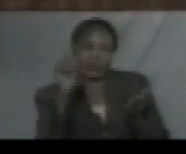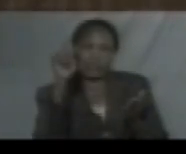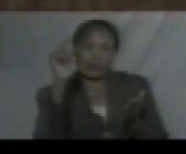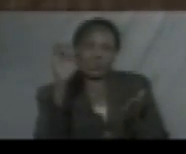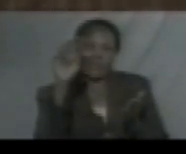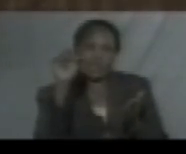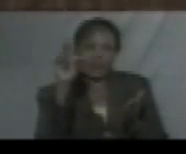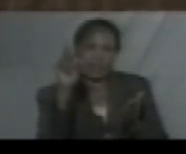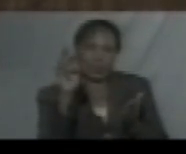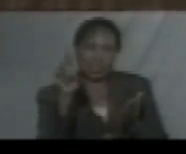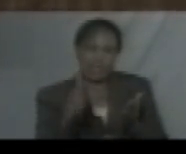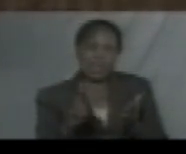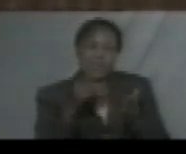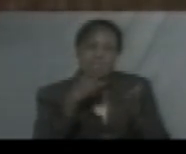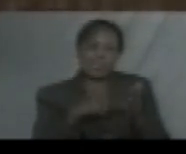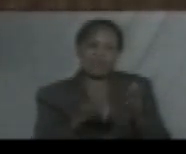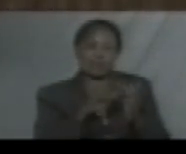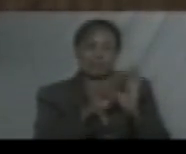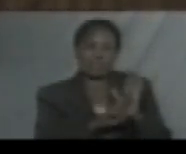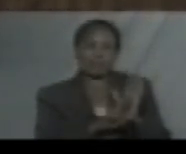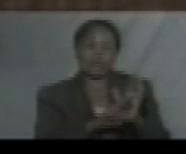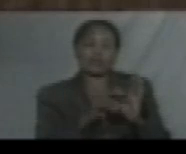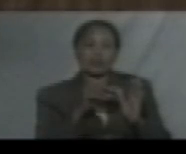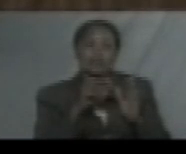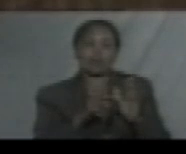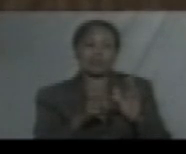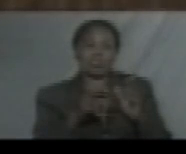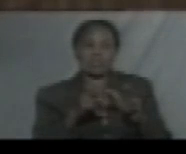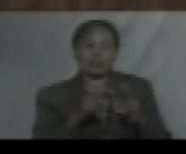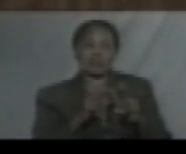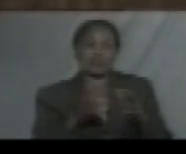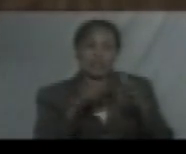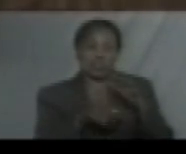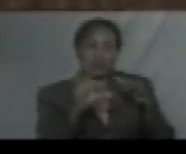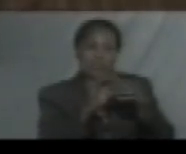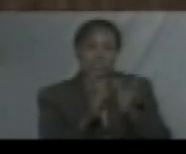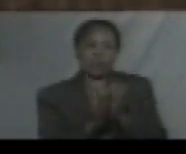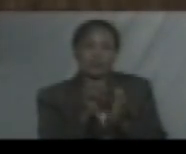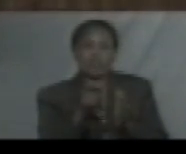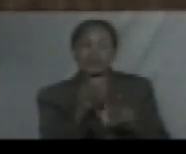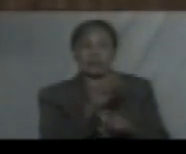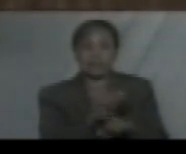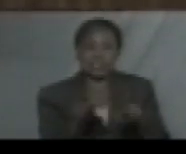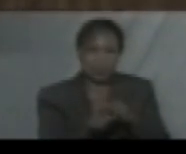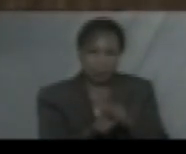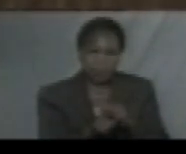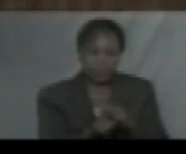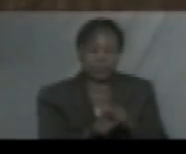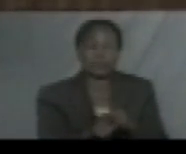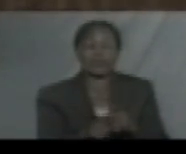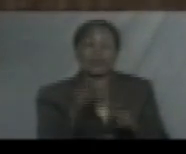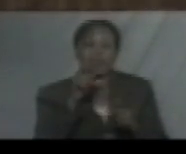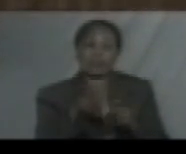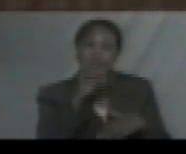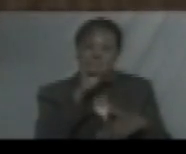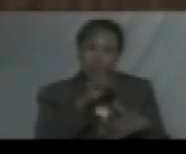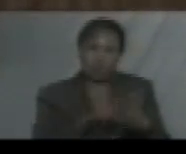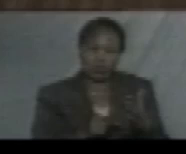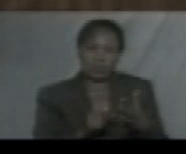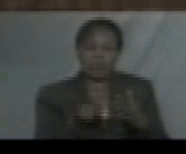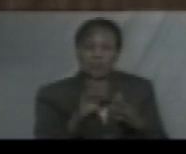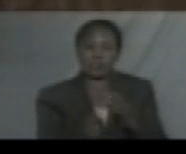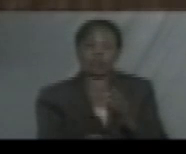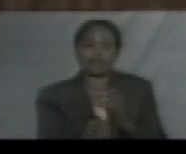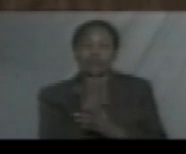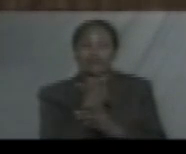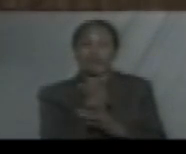in respect of EVIT. My Lord, this was what they came up